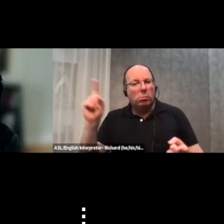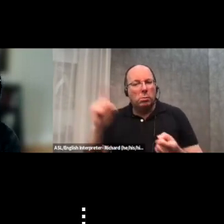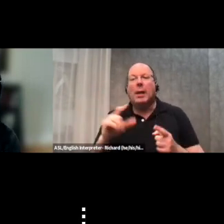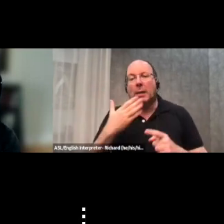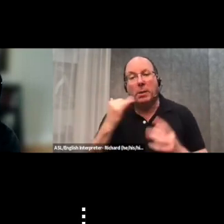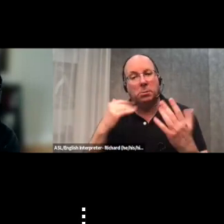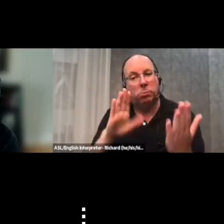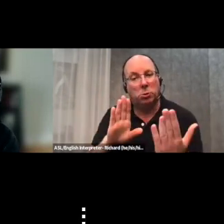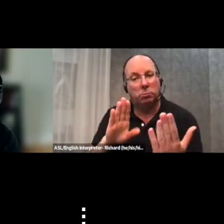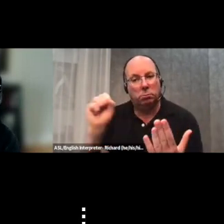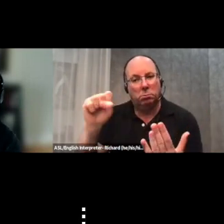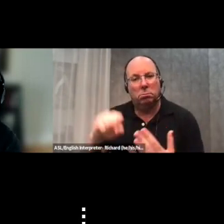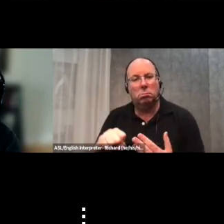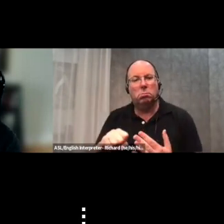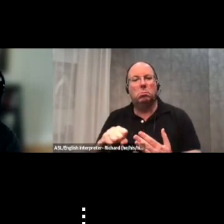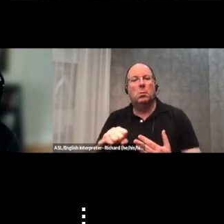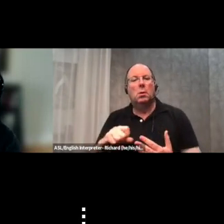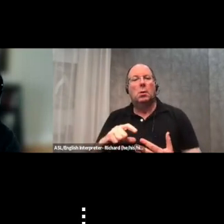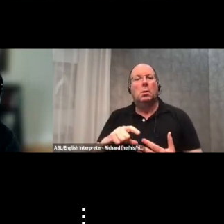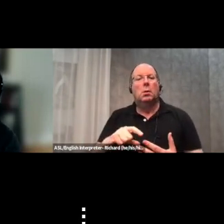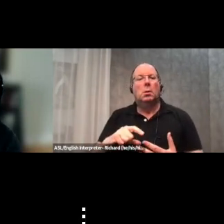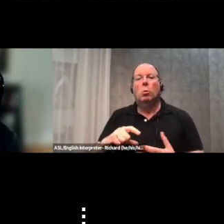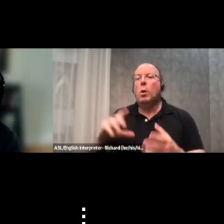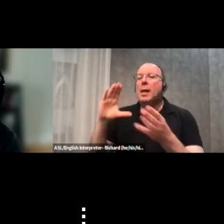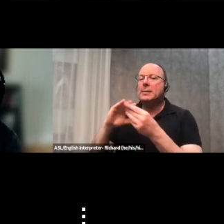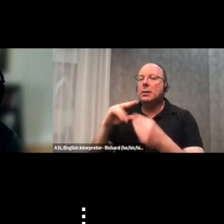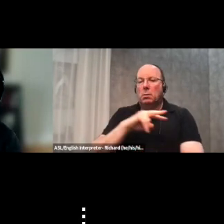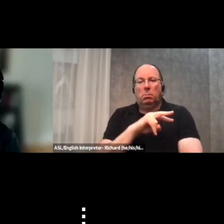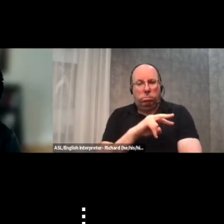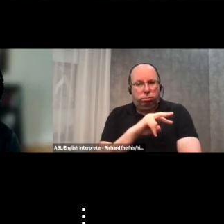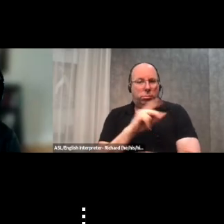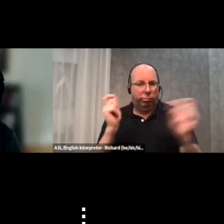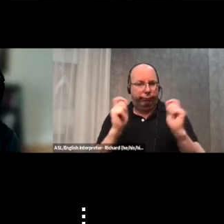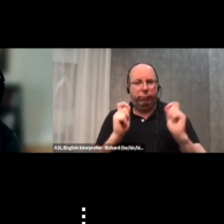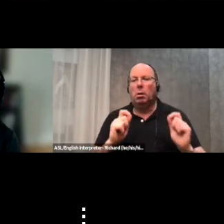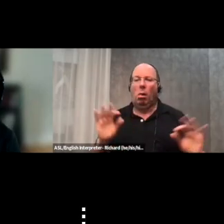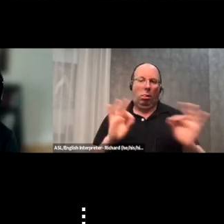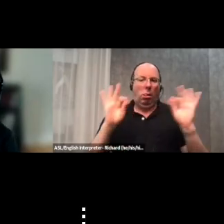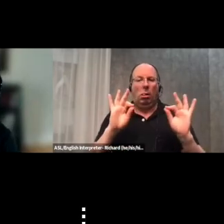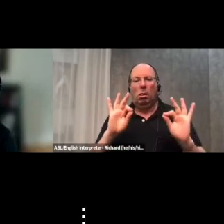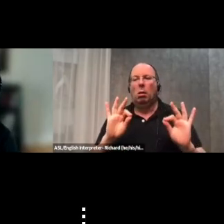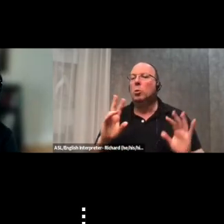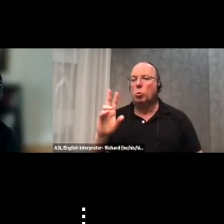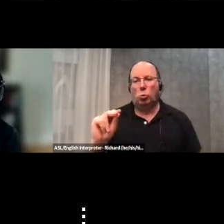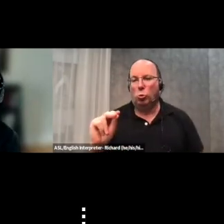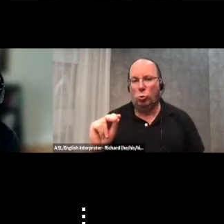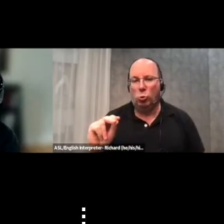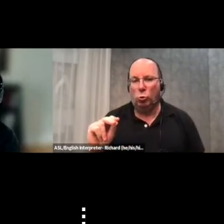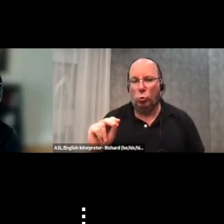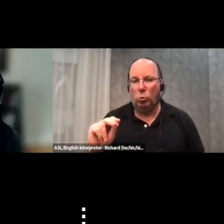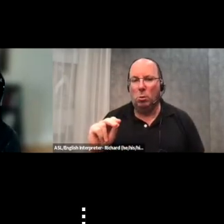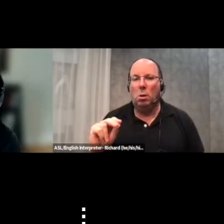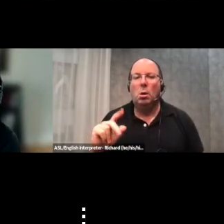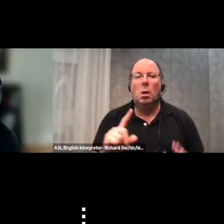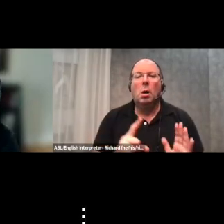take. Listen to what they have to say non-judgmentally, and remember that it's okay to